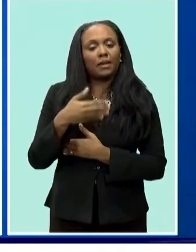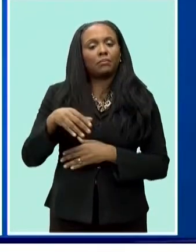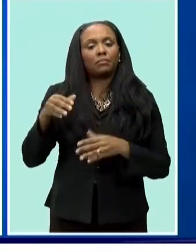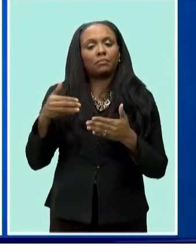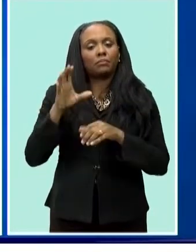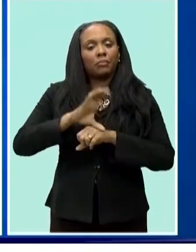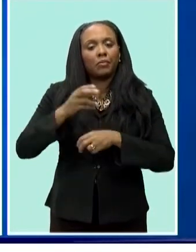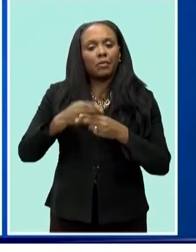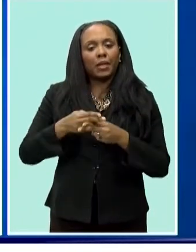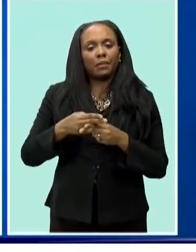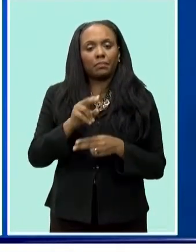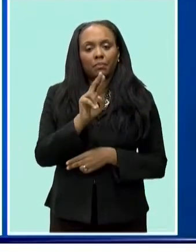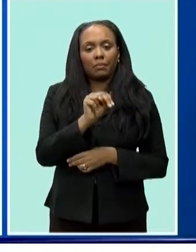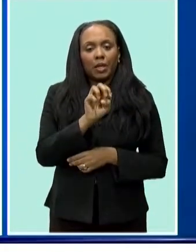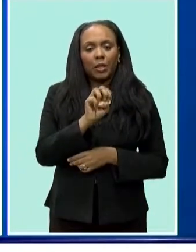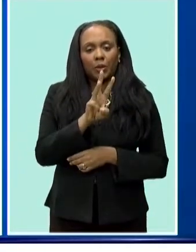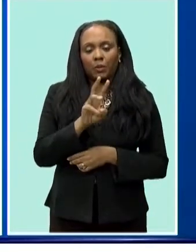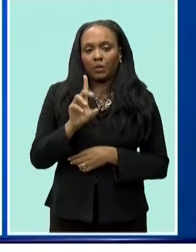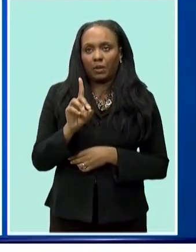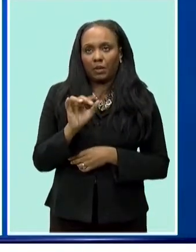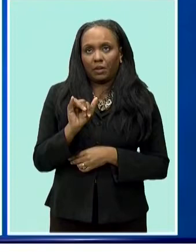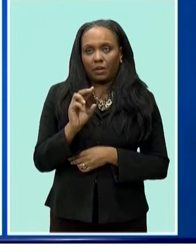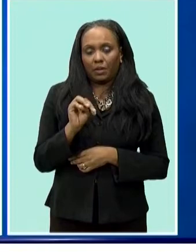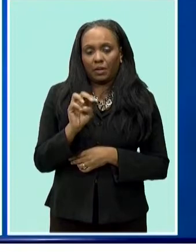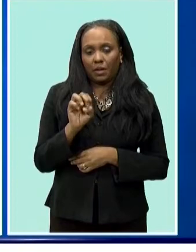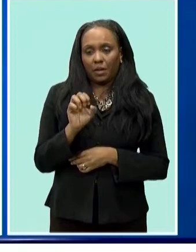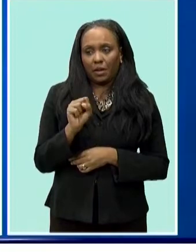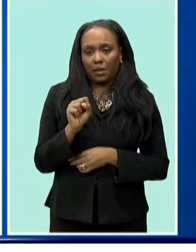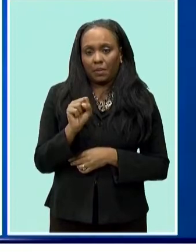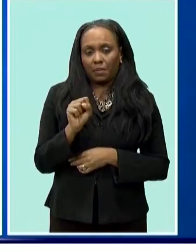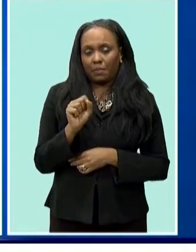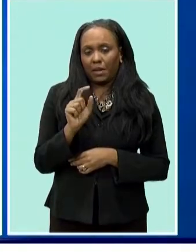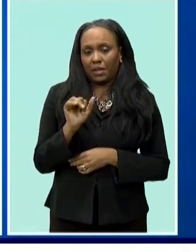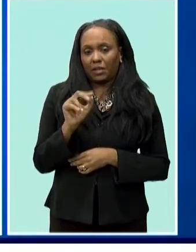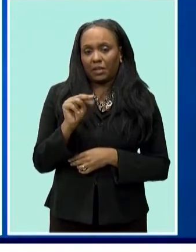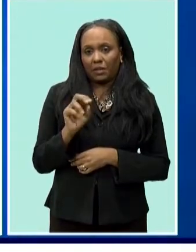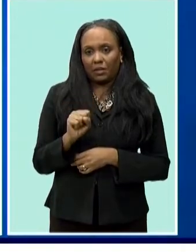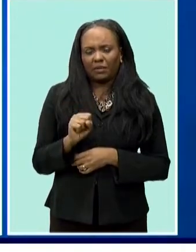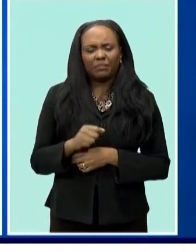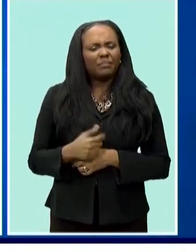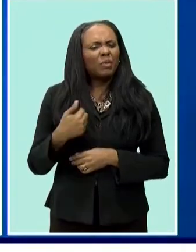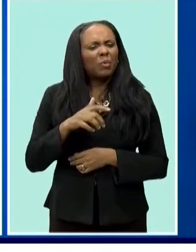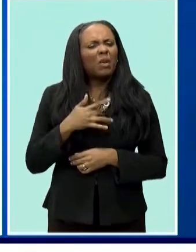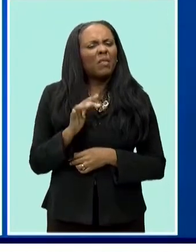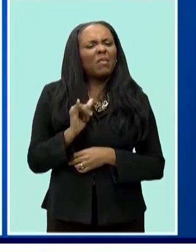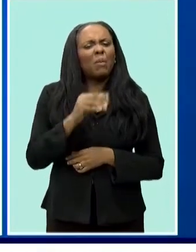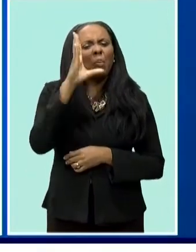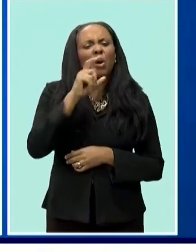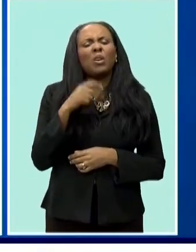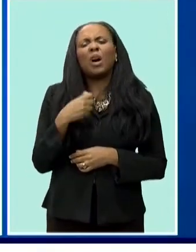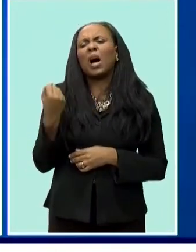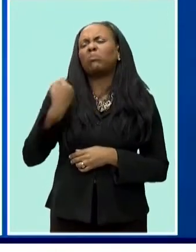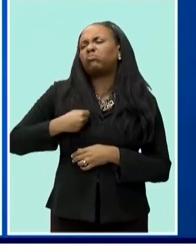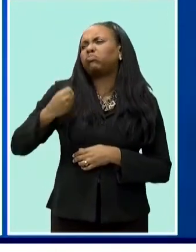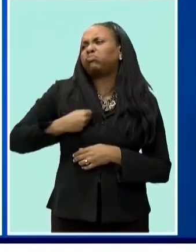emotional development is neglected and it's having a negative impact. We feel that the boys should be rough and tumble. If you're to be a man, you got to be